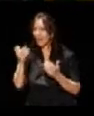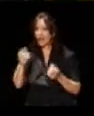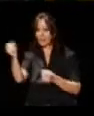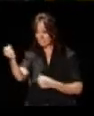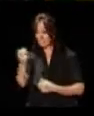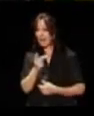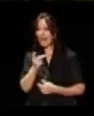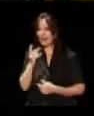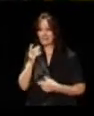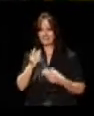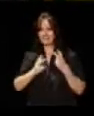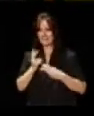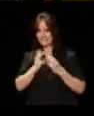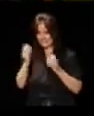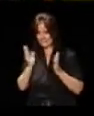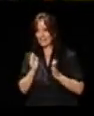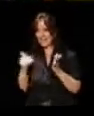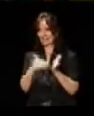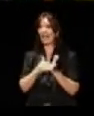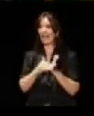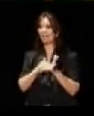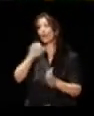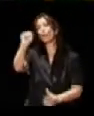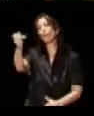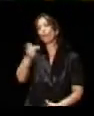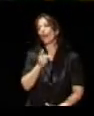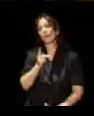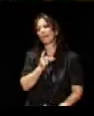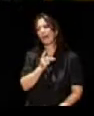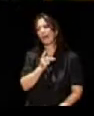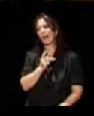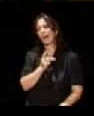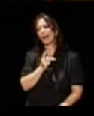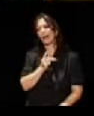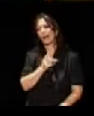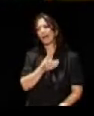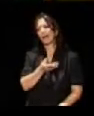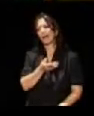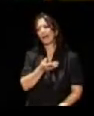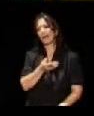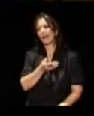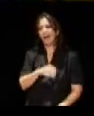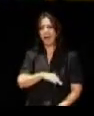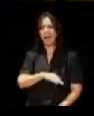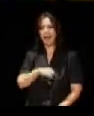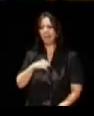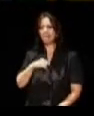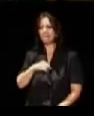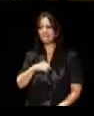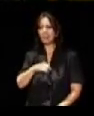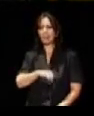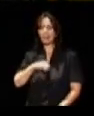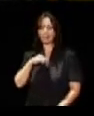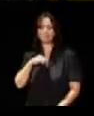again, I say welcome back. I have had the privilege of doing